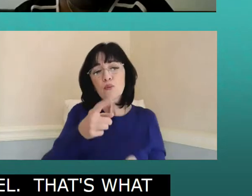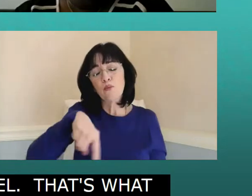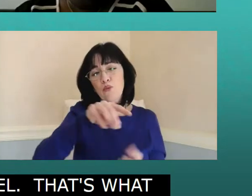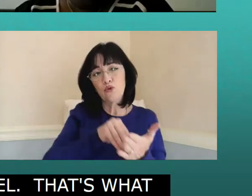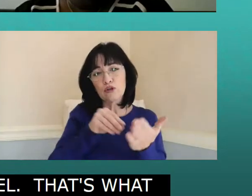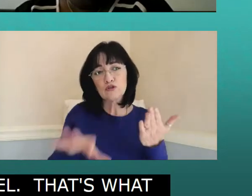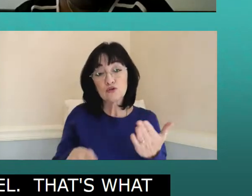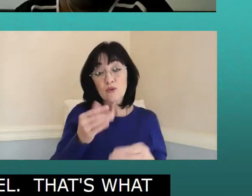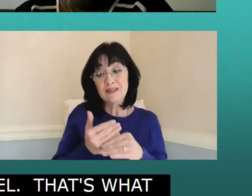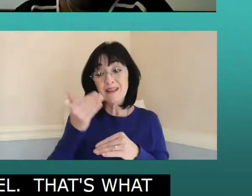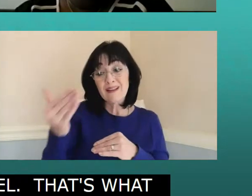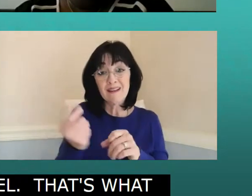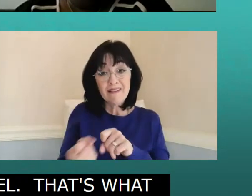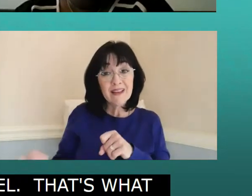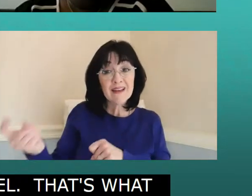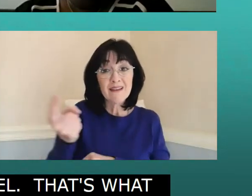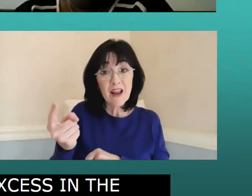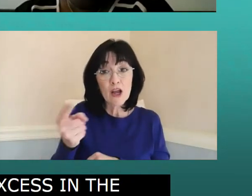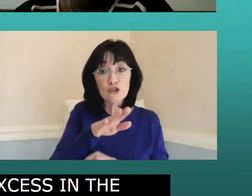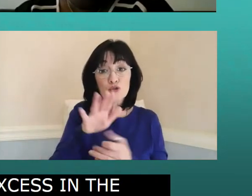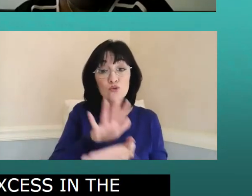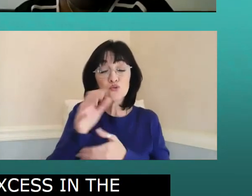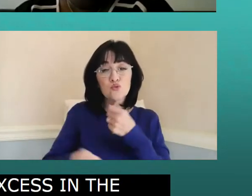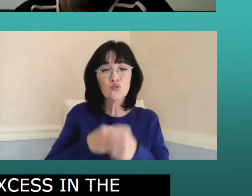the upcoming school year.